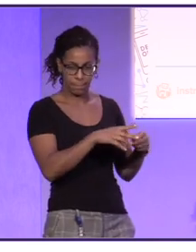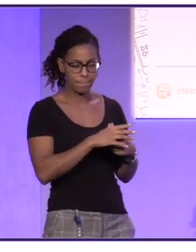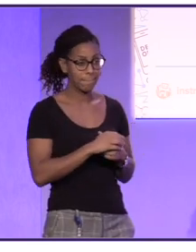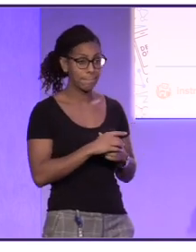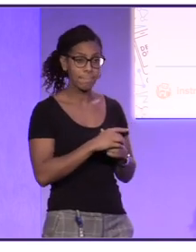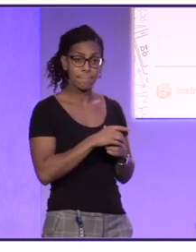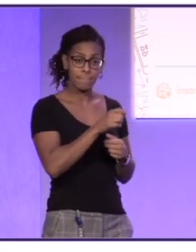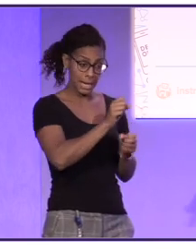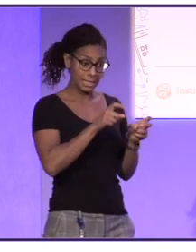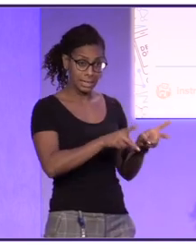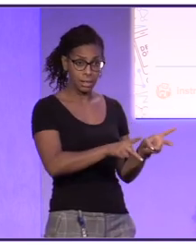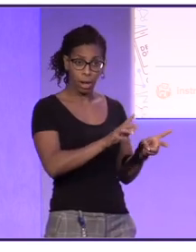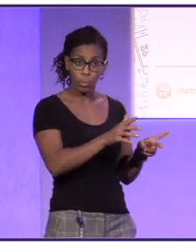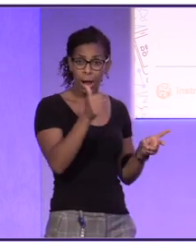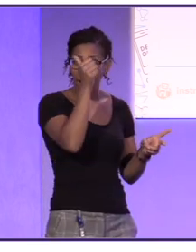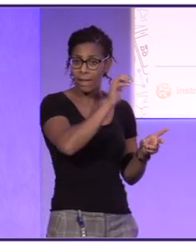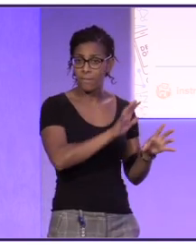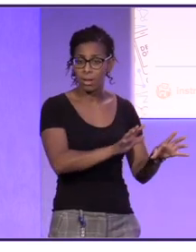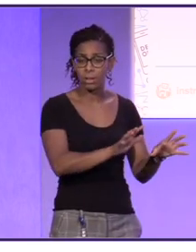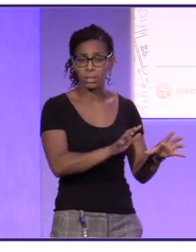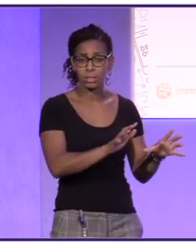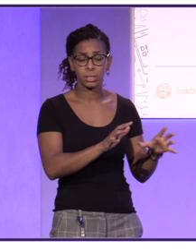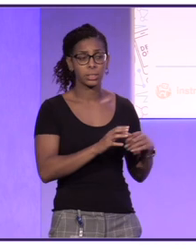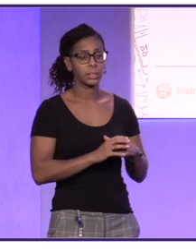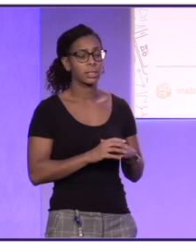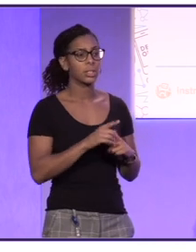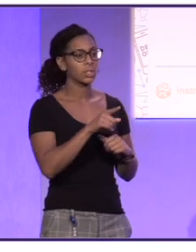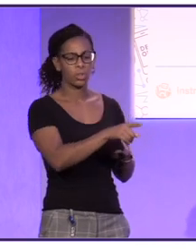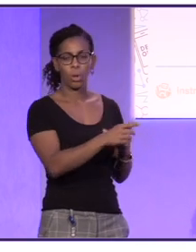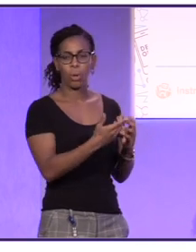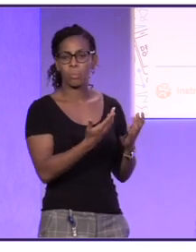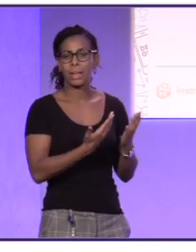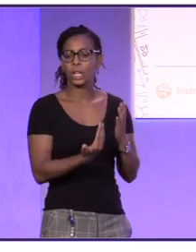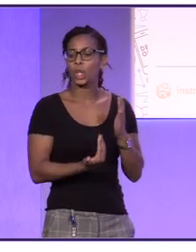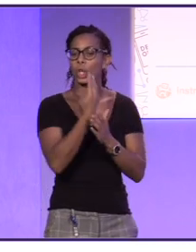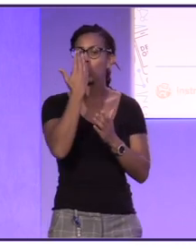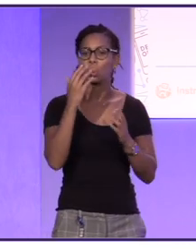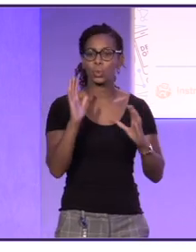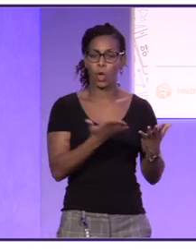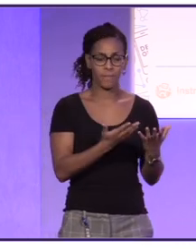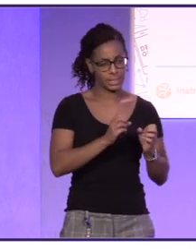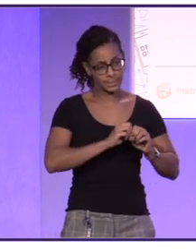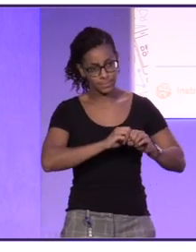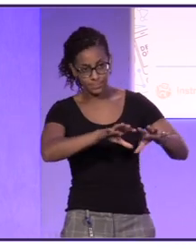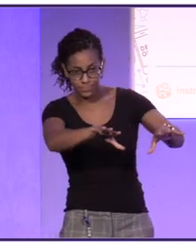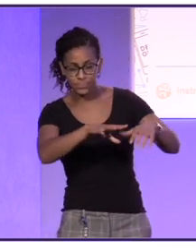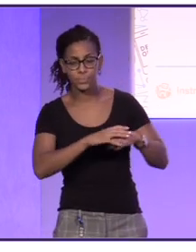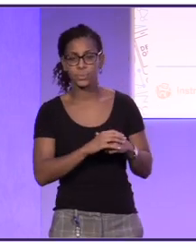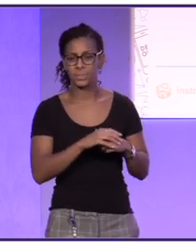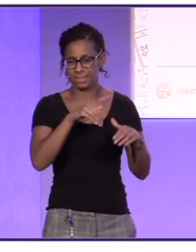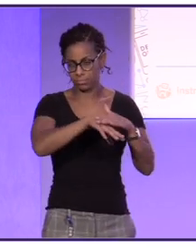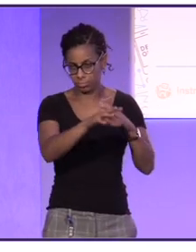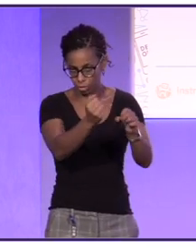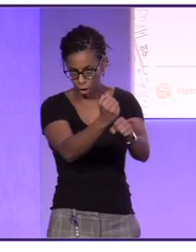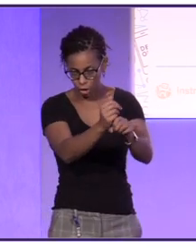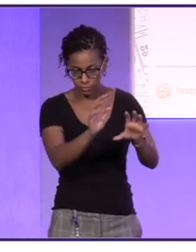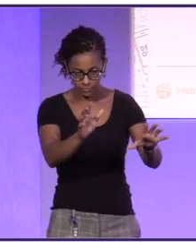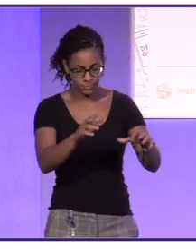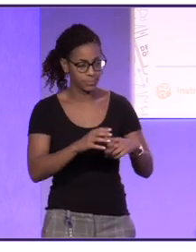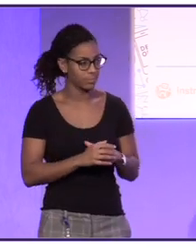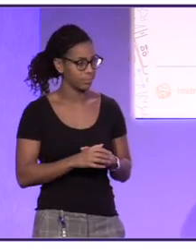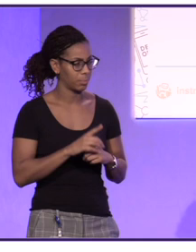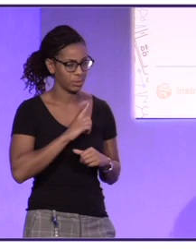does is it throws out a new service into production, because we only have production.